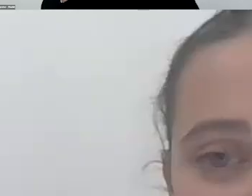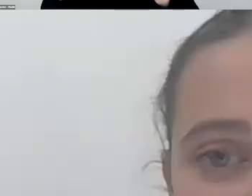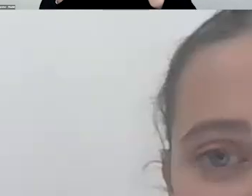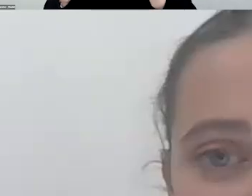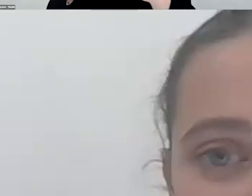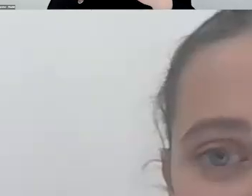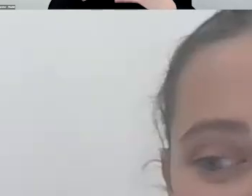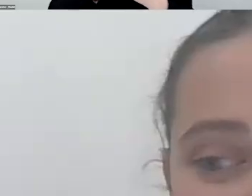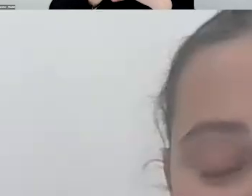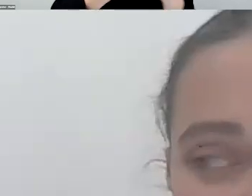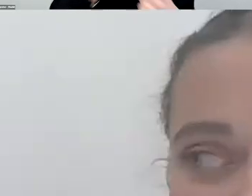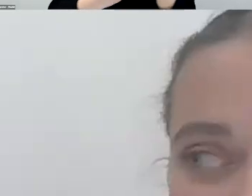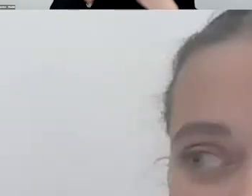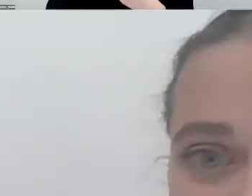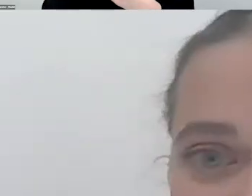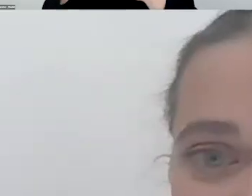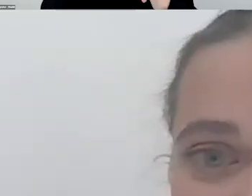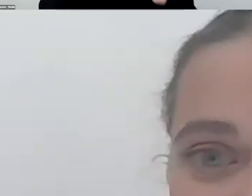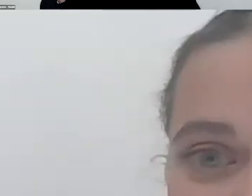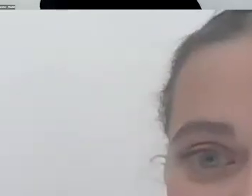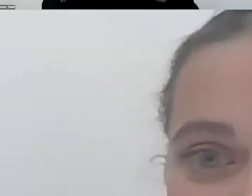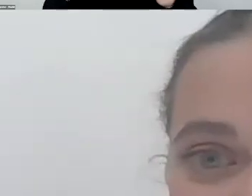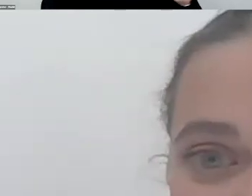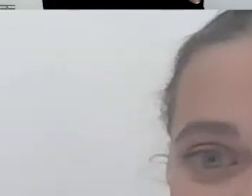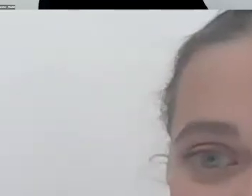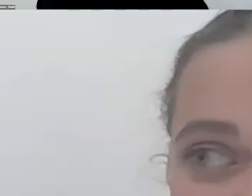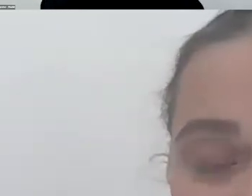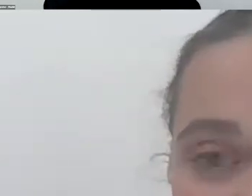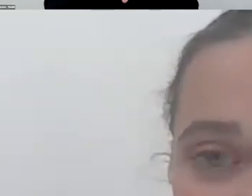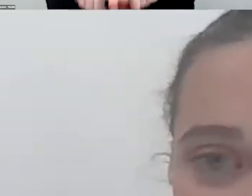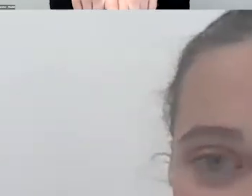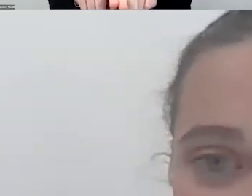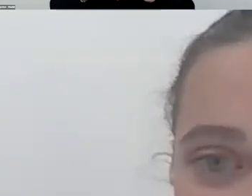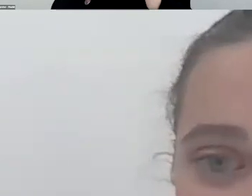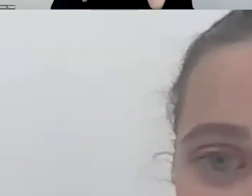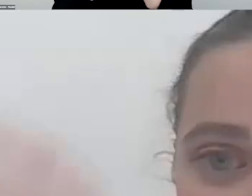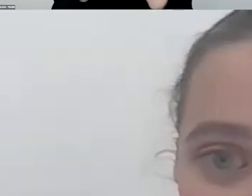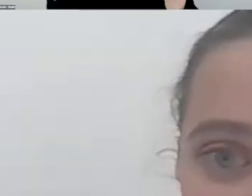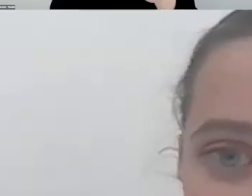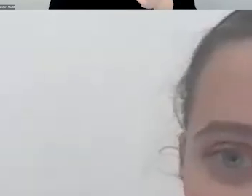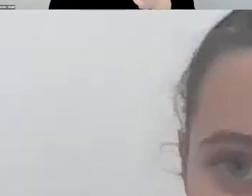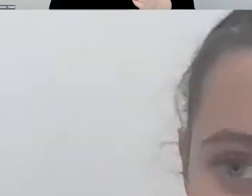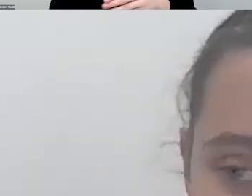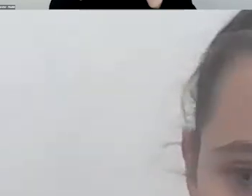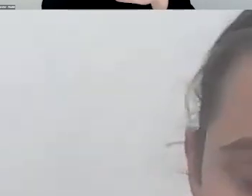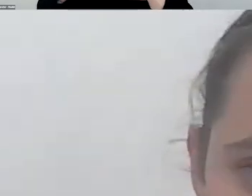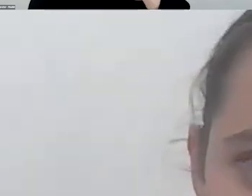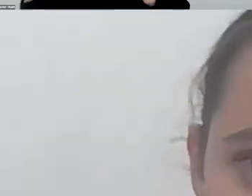think there's definitely potential there to really streamline some of the work that gets put into trying to coordinate the